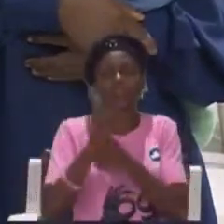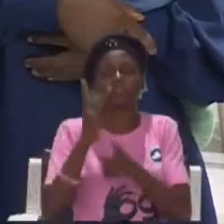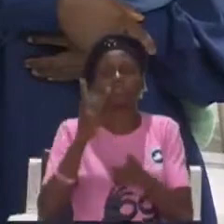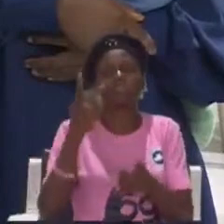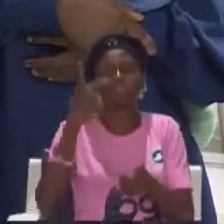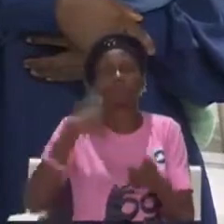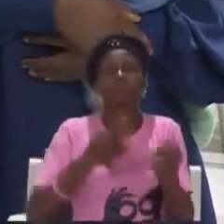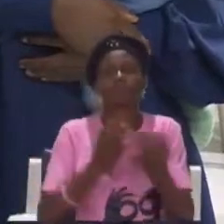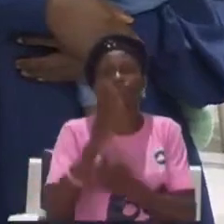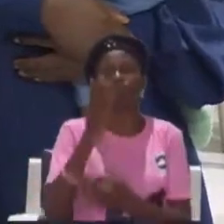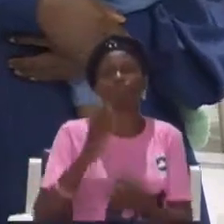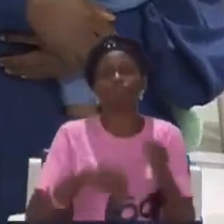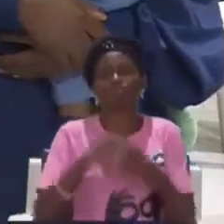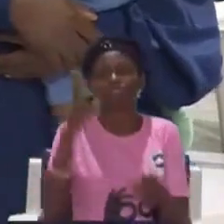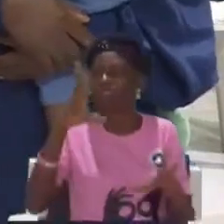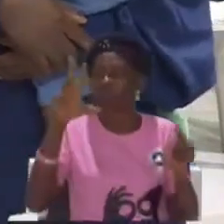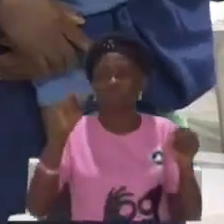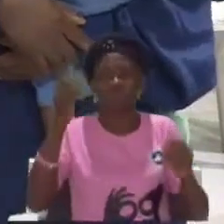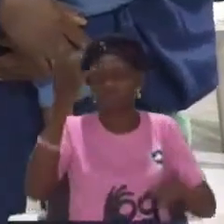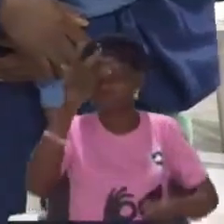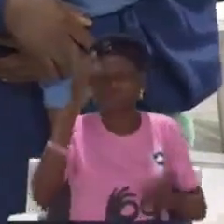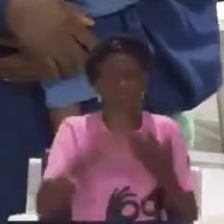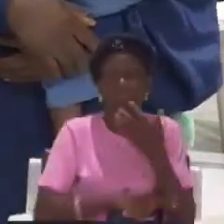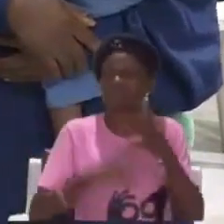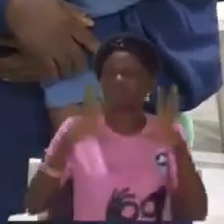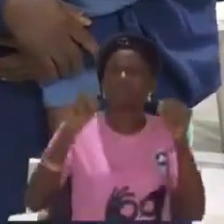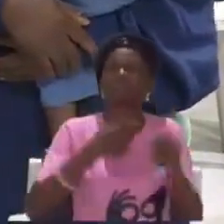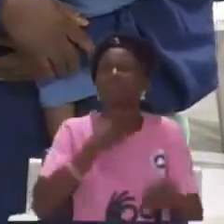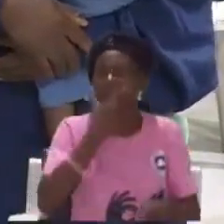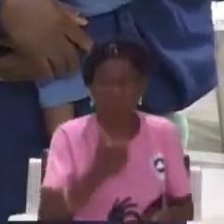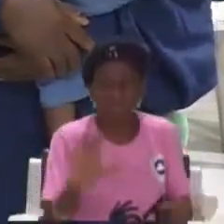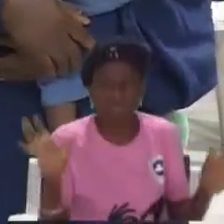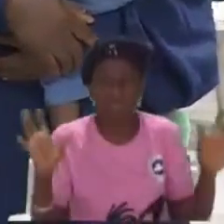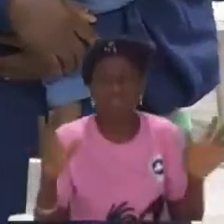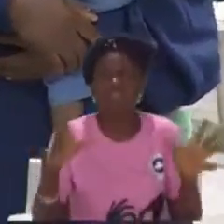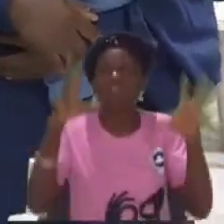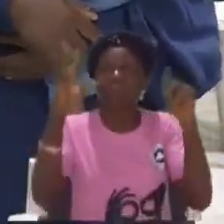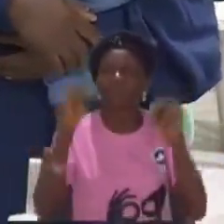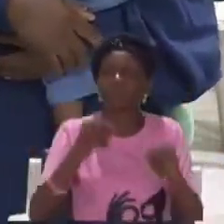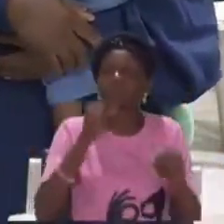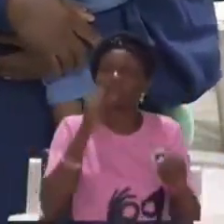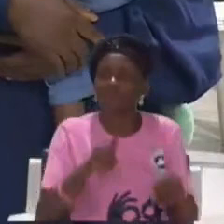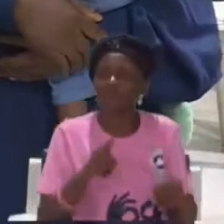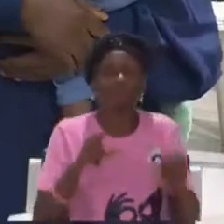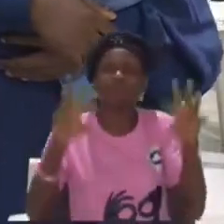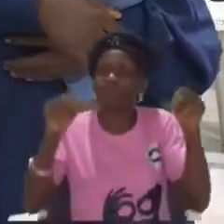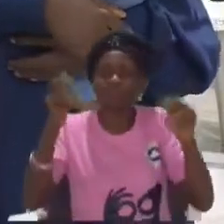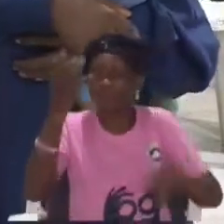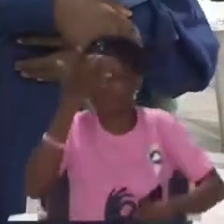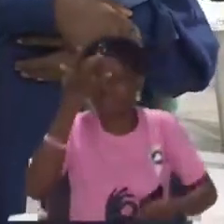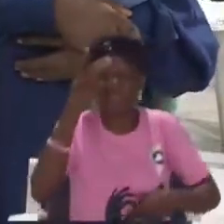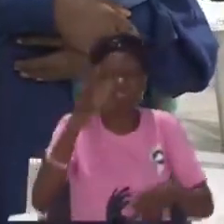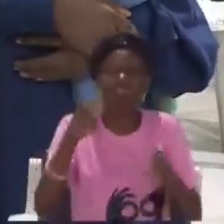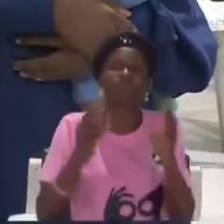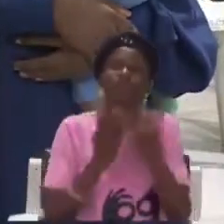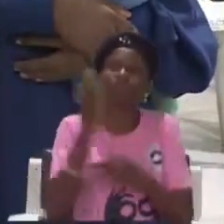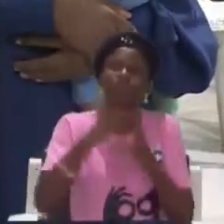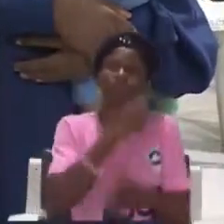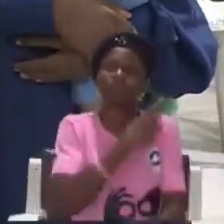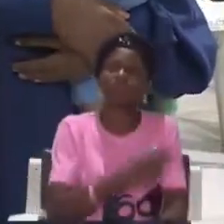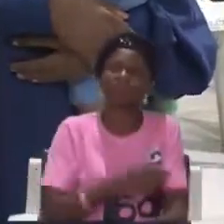pregnancy, no sickness, no vomiting, no spitting of any, nothing. I am